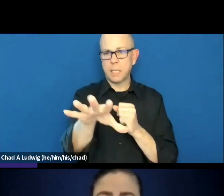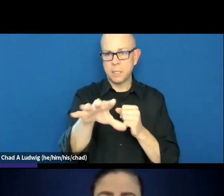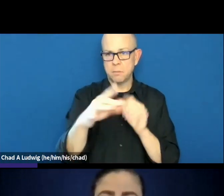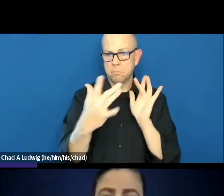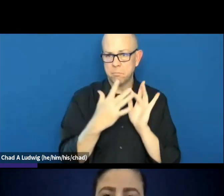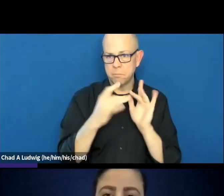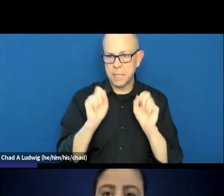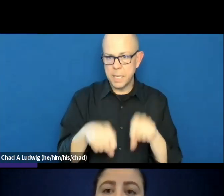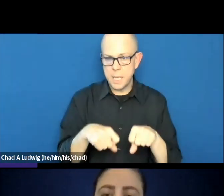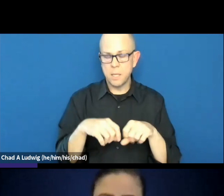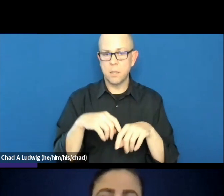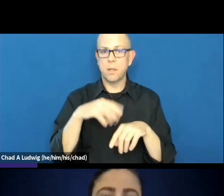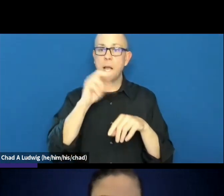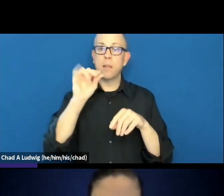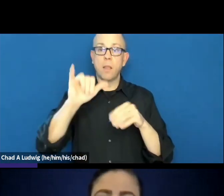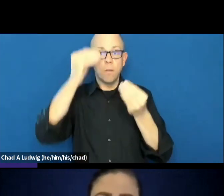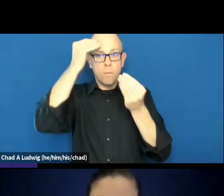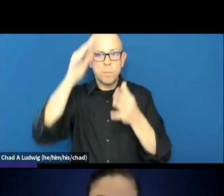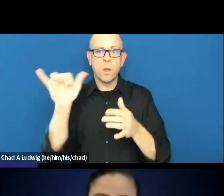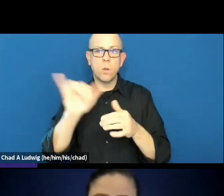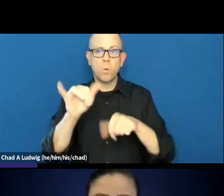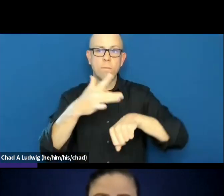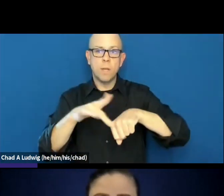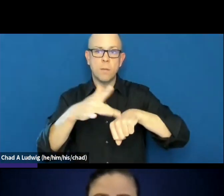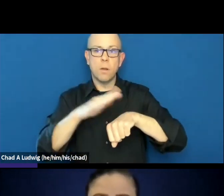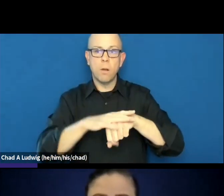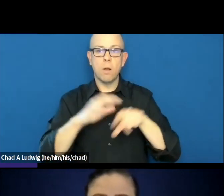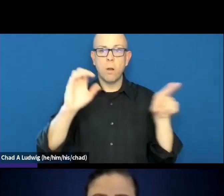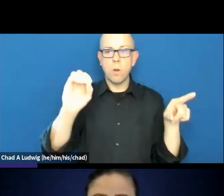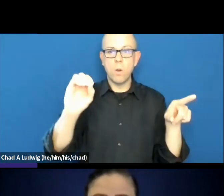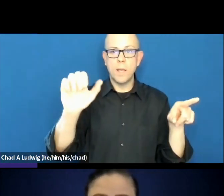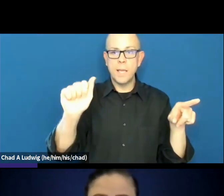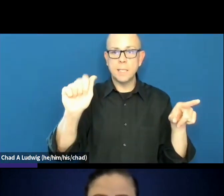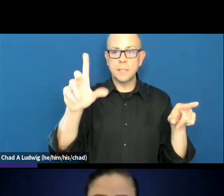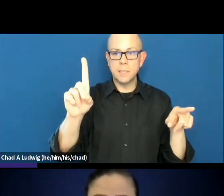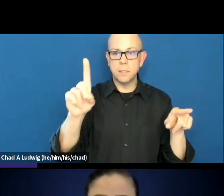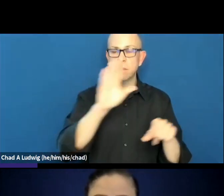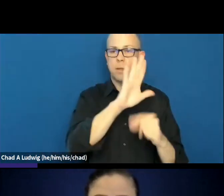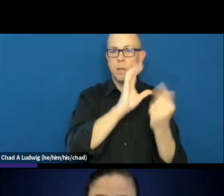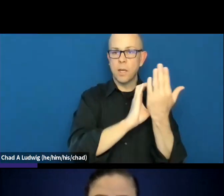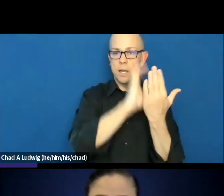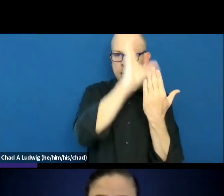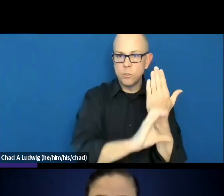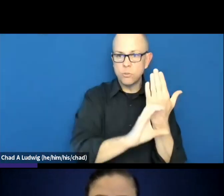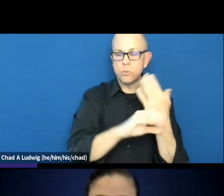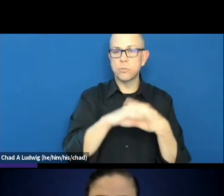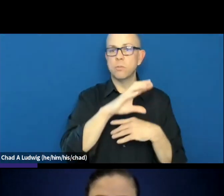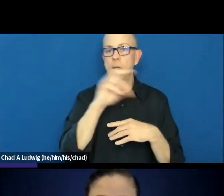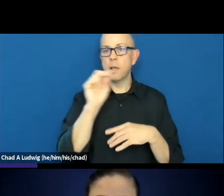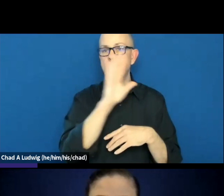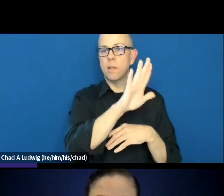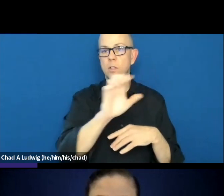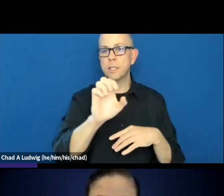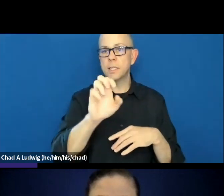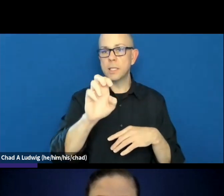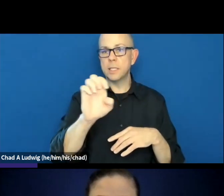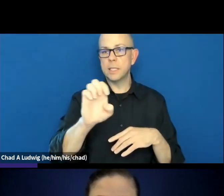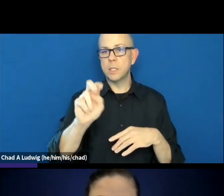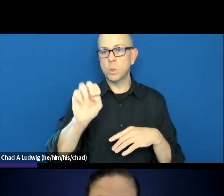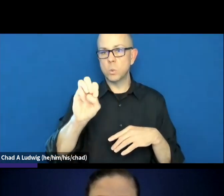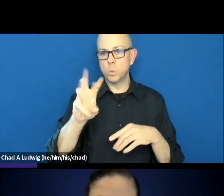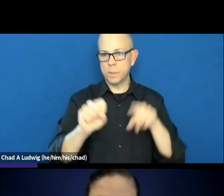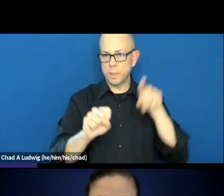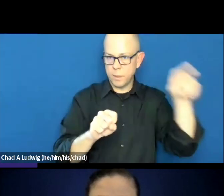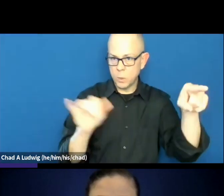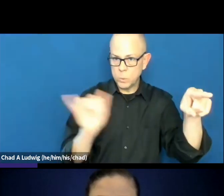If you need the flyer, I'm happy to send it to you. Just send it email to me. It's also available on the Oregon Association of the